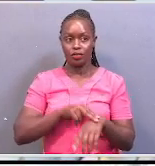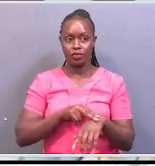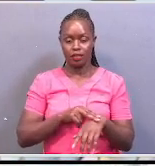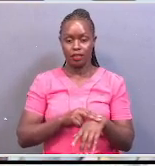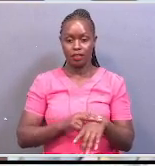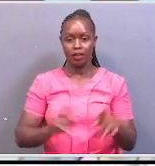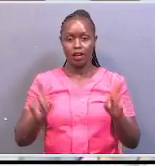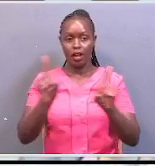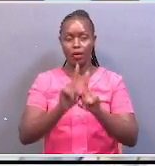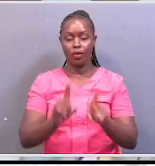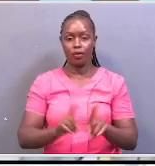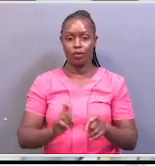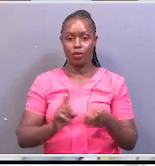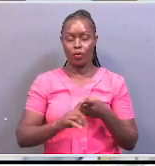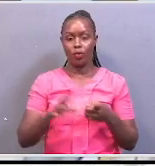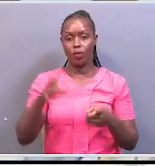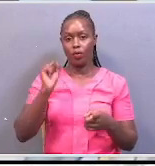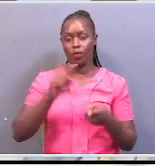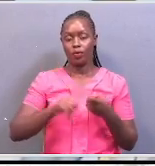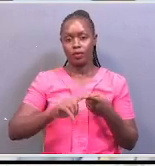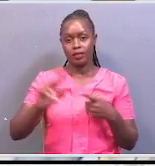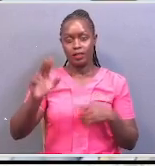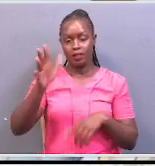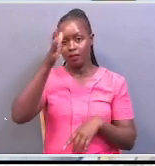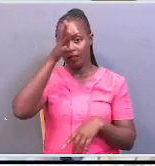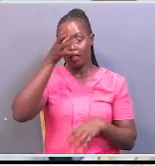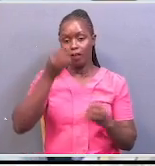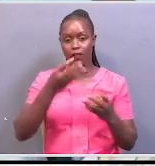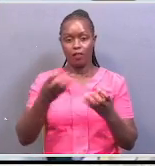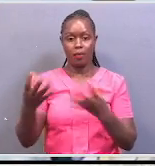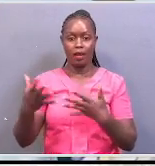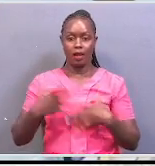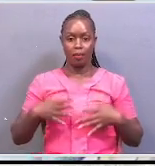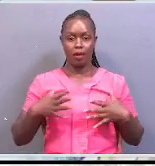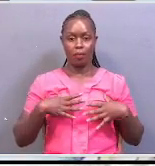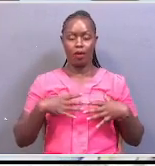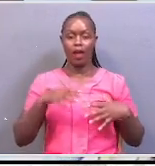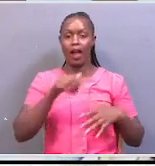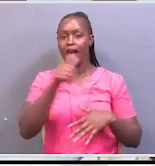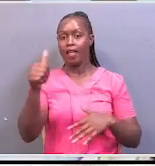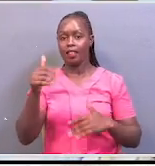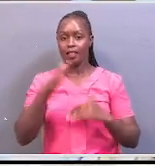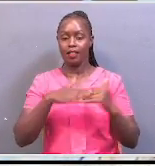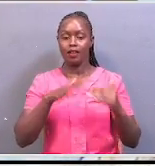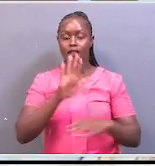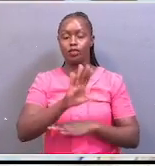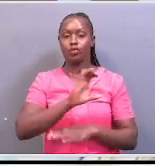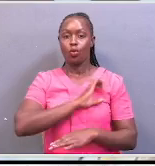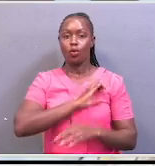na alikuwa baba ya watu wengi mbali na familia yake.